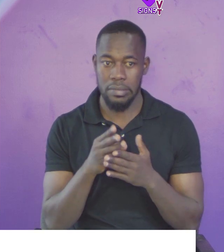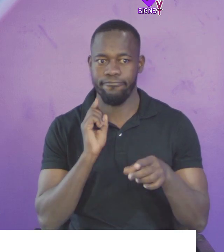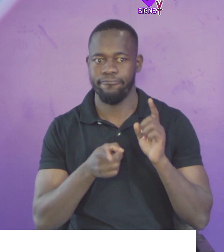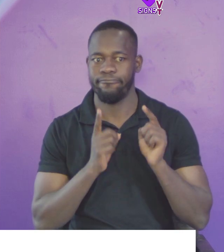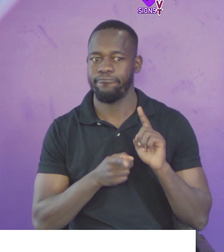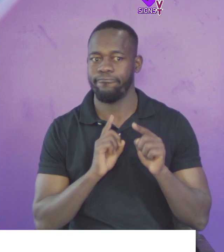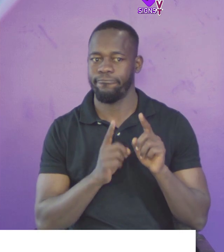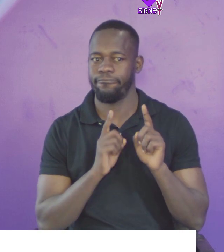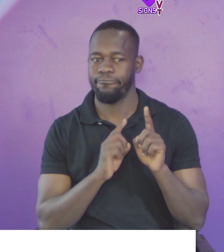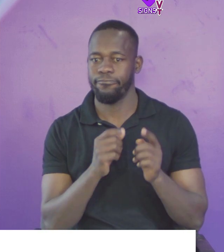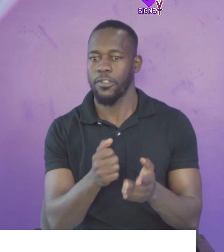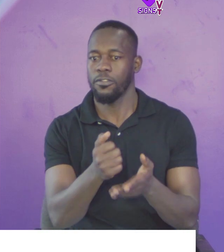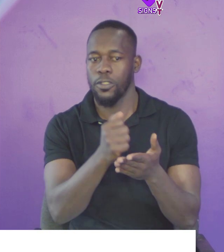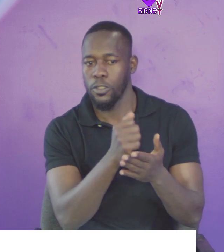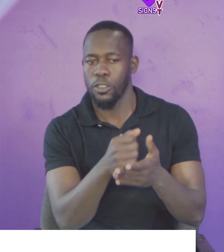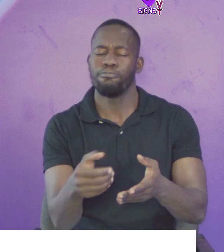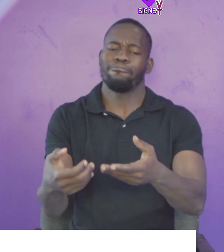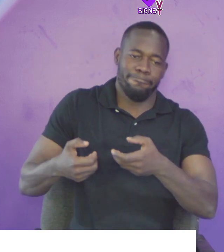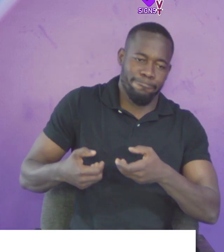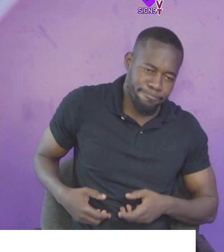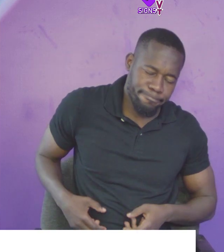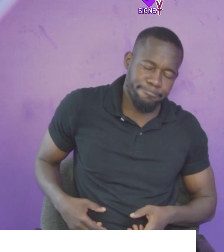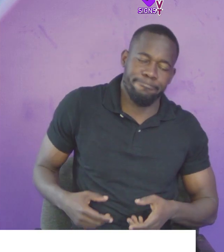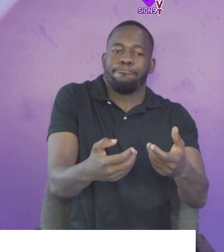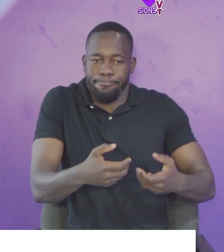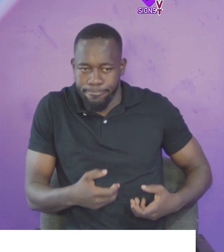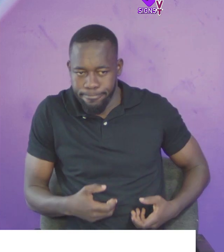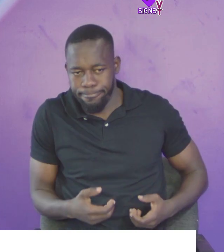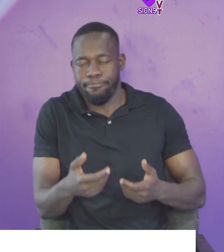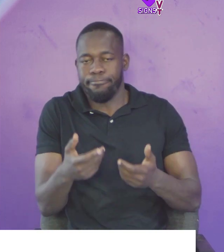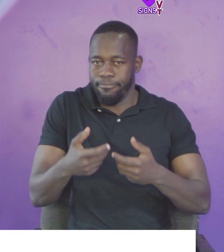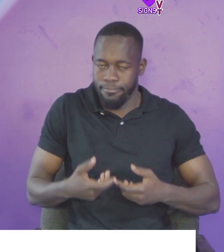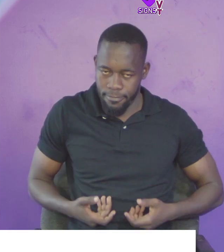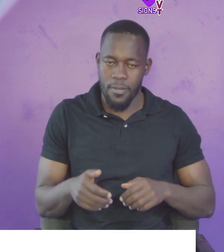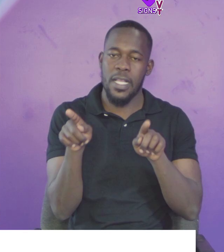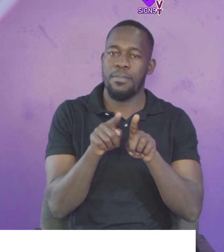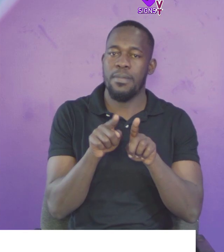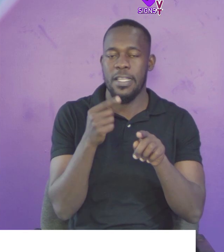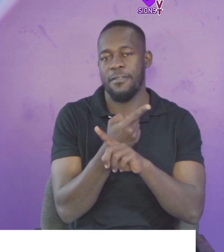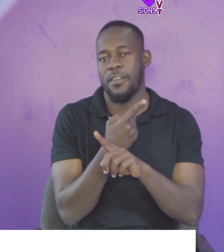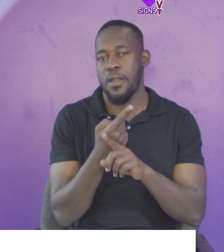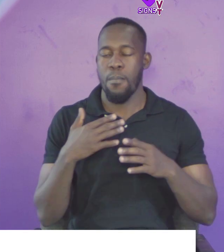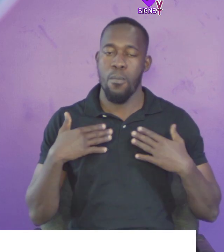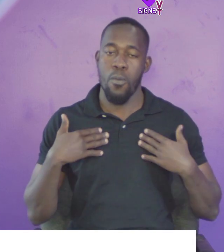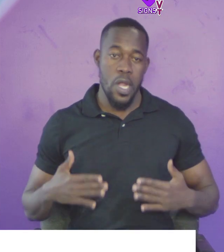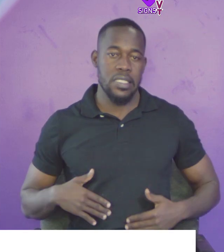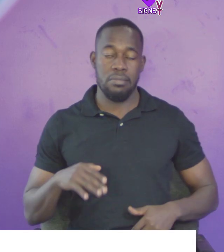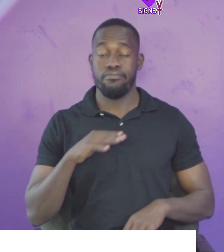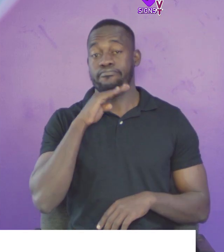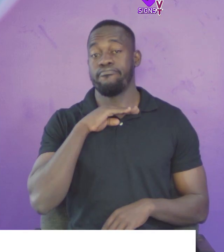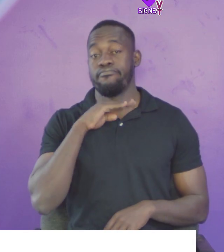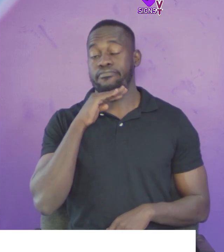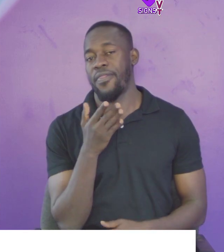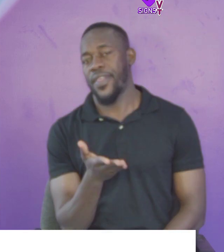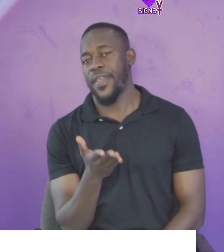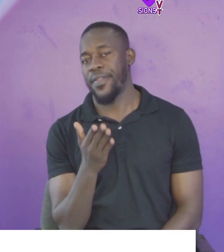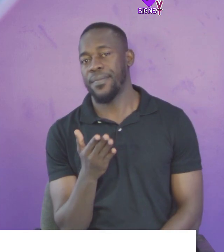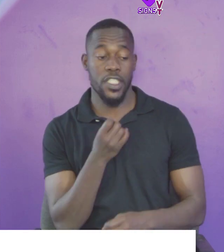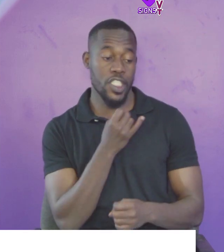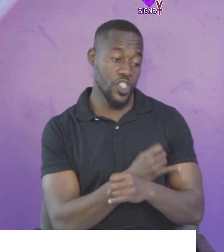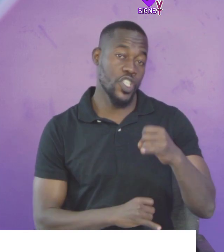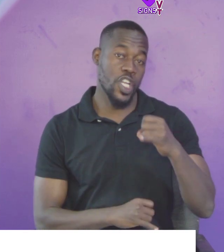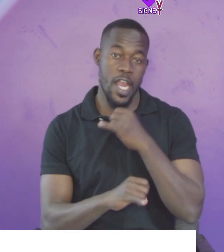scene, helping to rescue the survivors and retrieve the bodies of those who died instantly. The injured